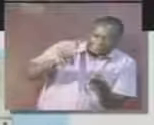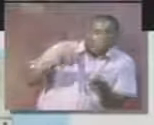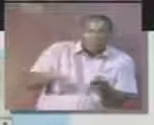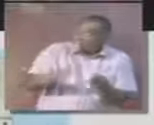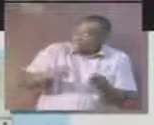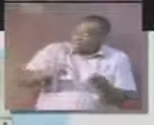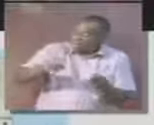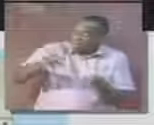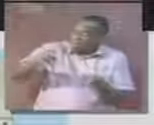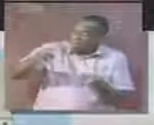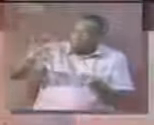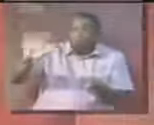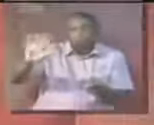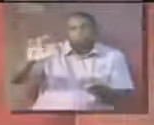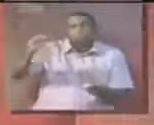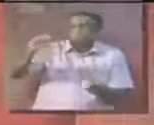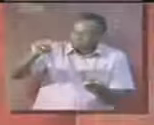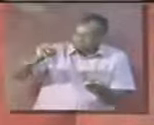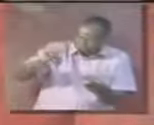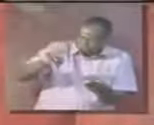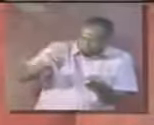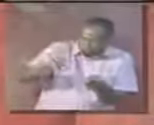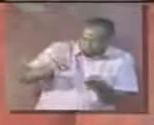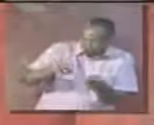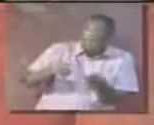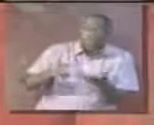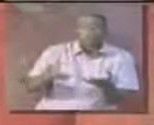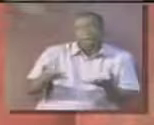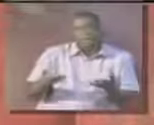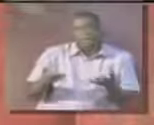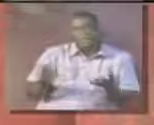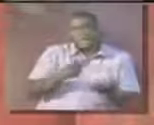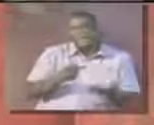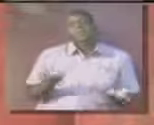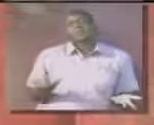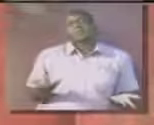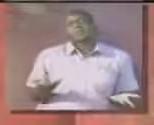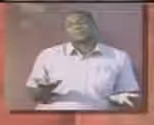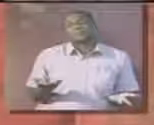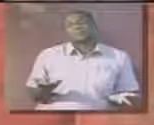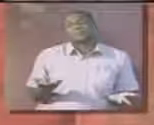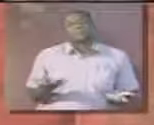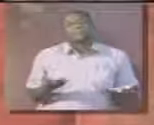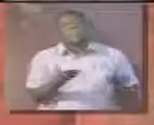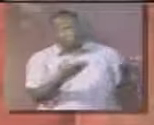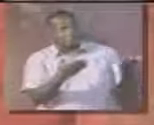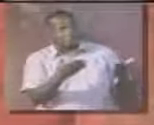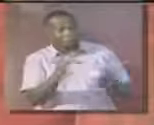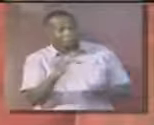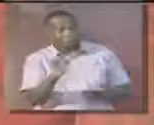I believe that's the last slide. Just roll forward. That's it. So with that, I'm going to turn you back over to Ms. Alcantara.